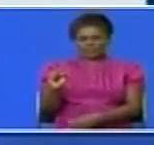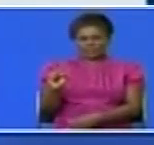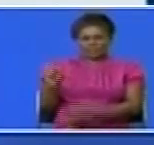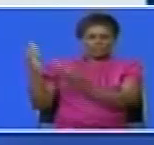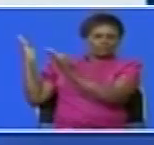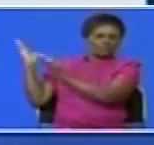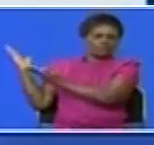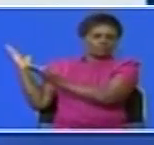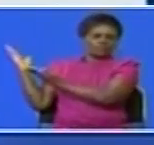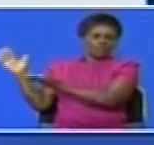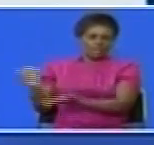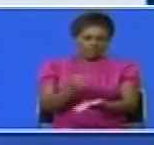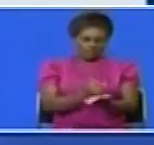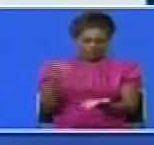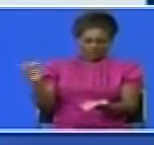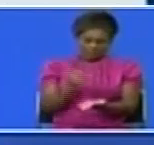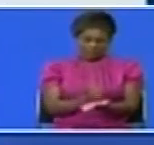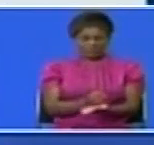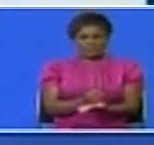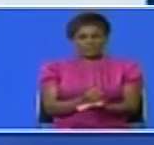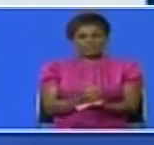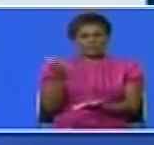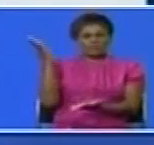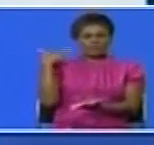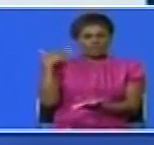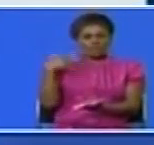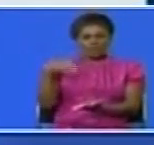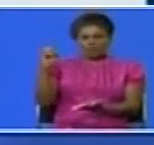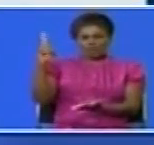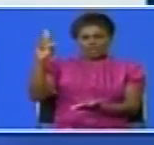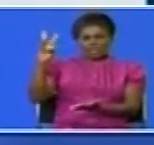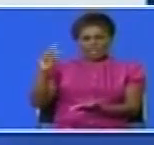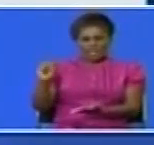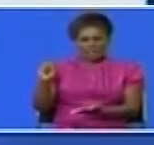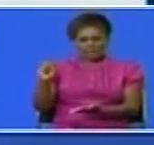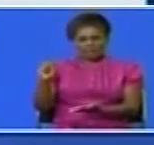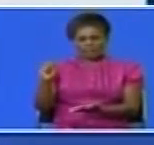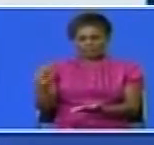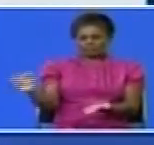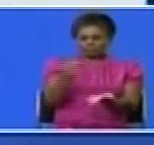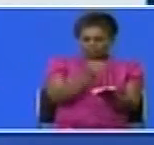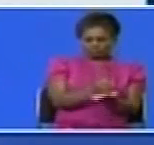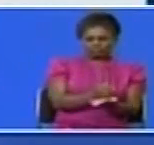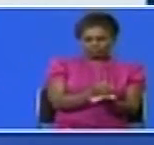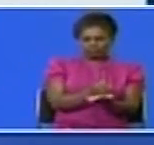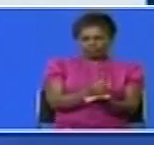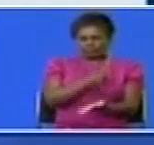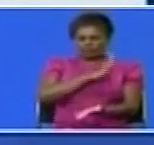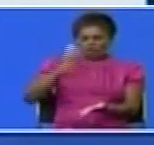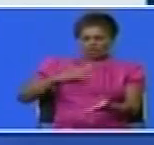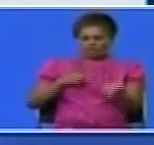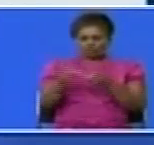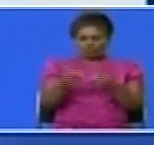Commercial Development Corporation, ICDC. Former Orange Democratic Movement chairman Henry Kosgei was appointed chairman, Board of Tourism